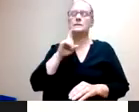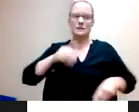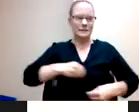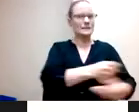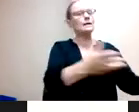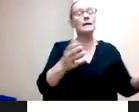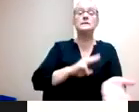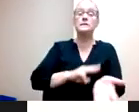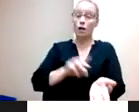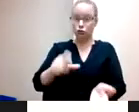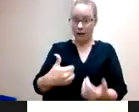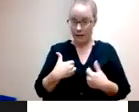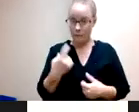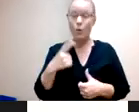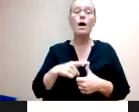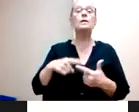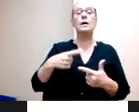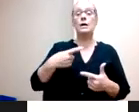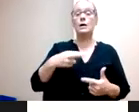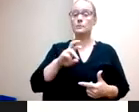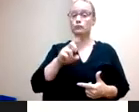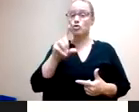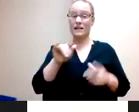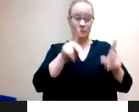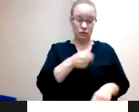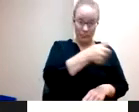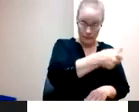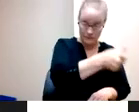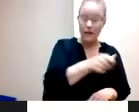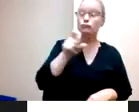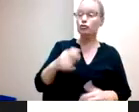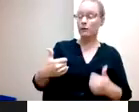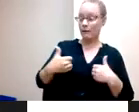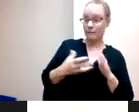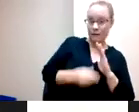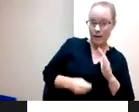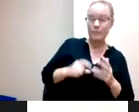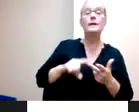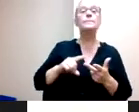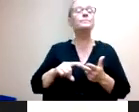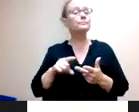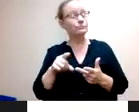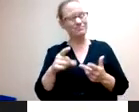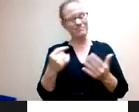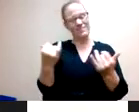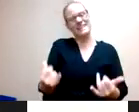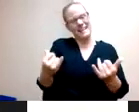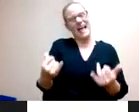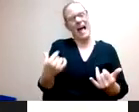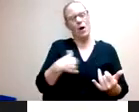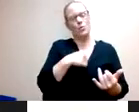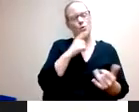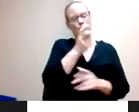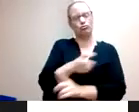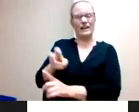copy. As we become electronic medical records, excellent to be in that setting, because even when you go to the ER, it gets